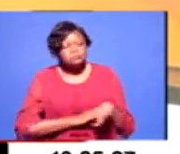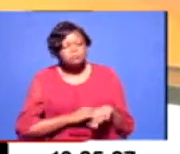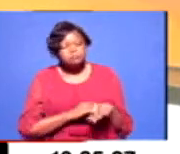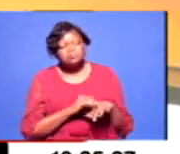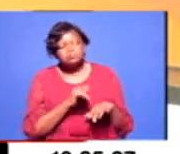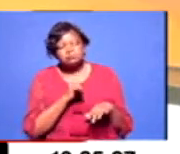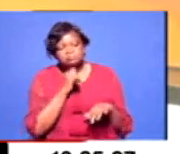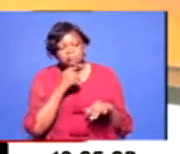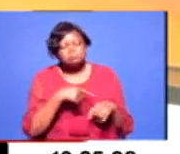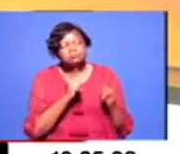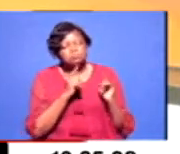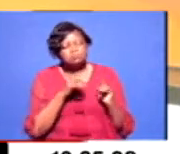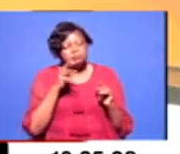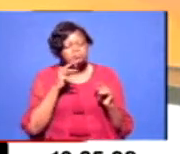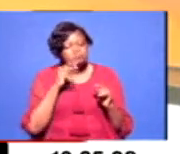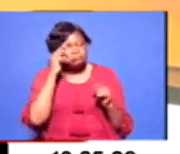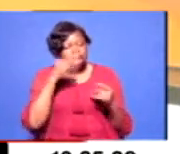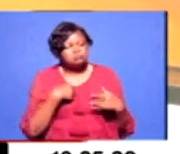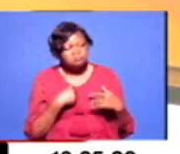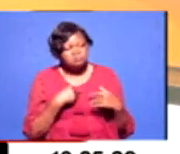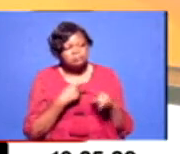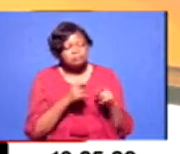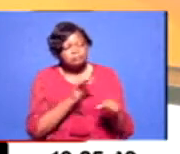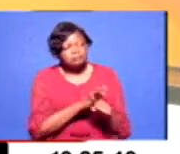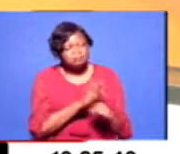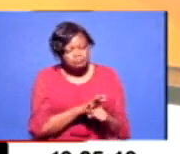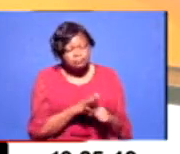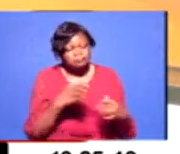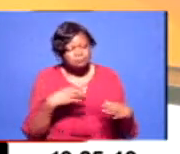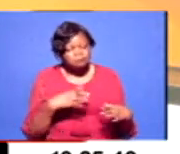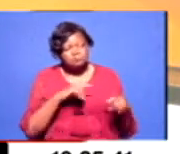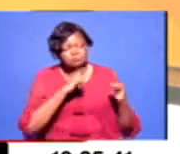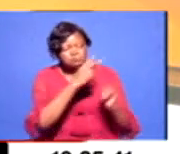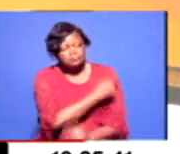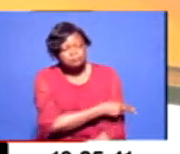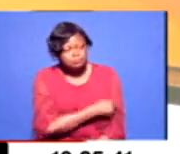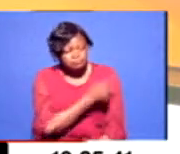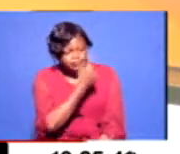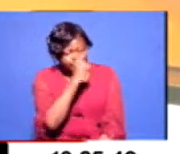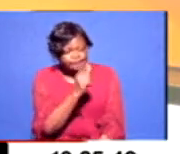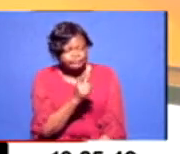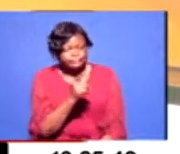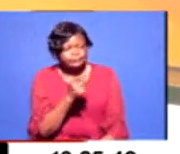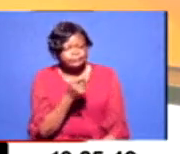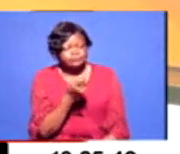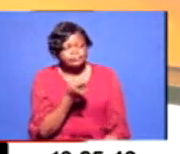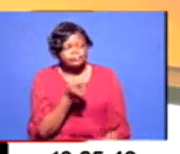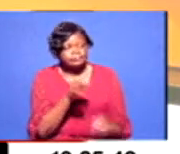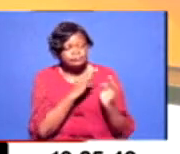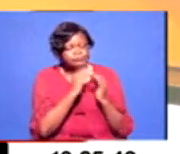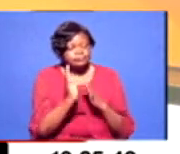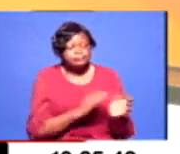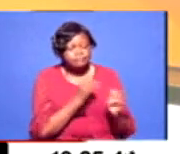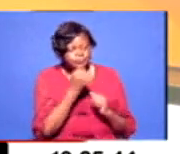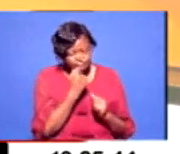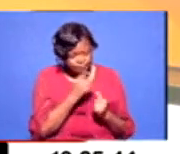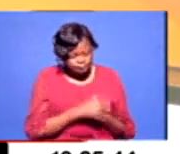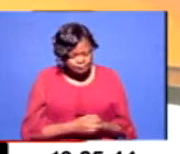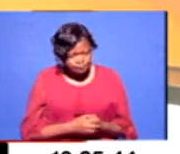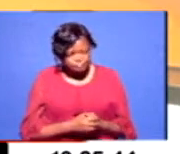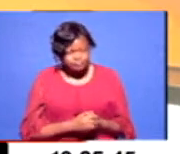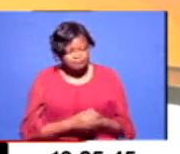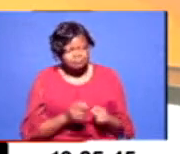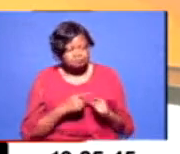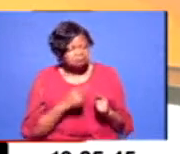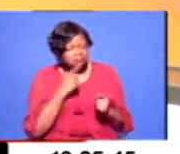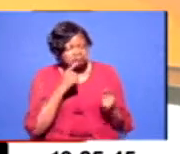that a lot are seeking healthcare providers for contraceptives, which the government says it's highly